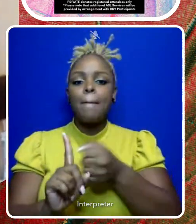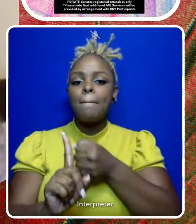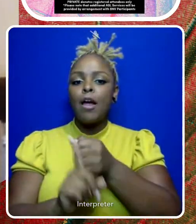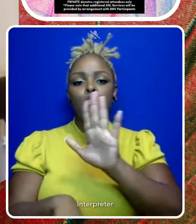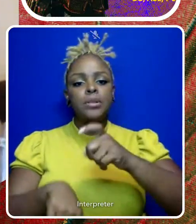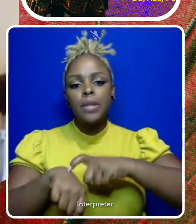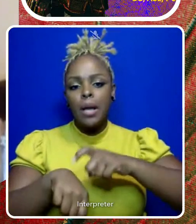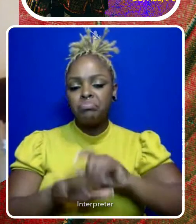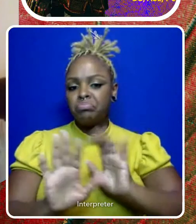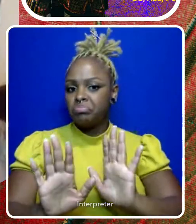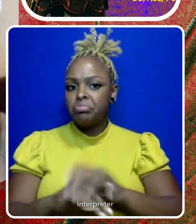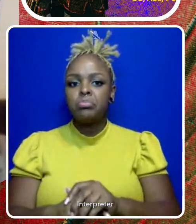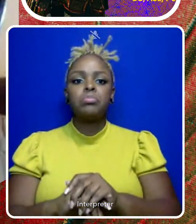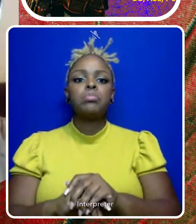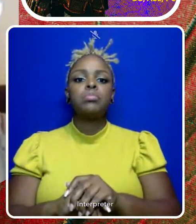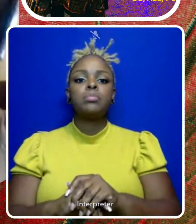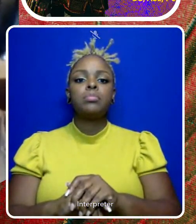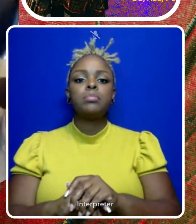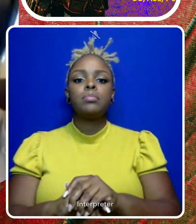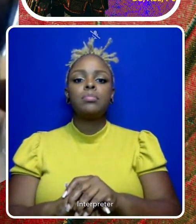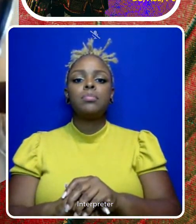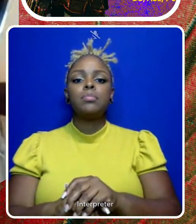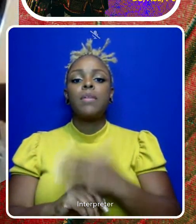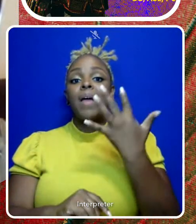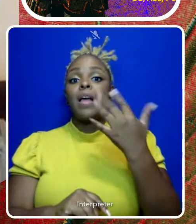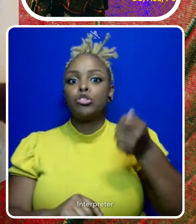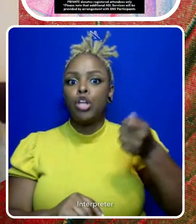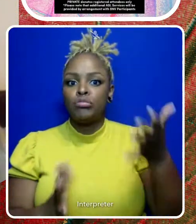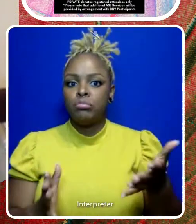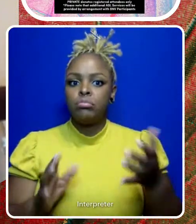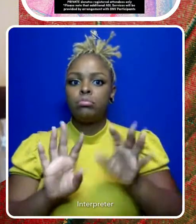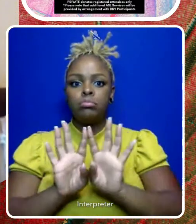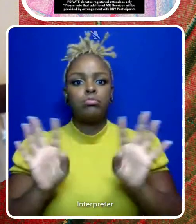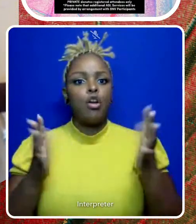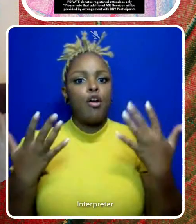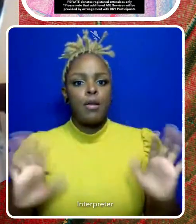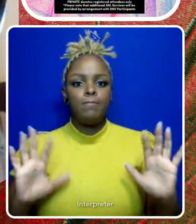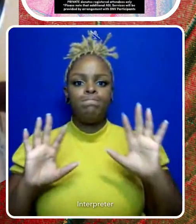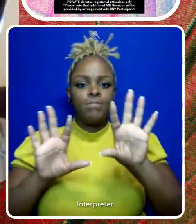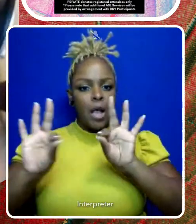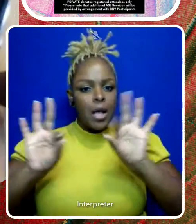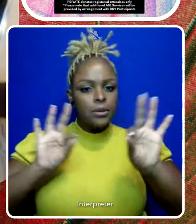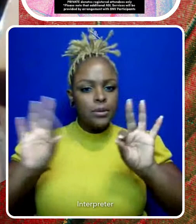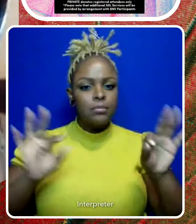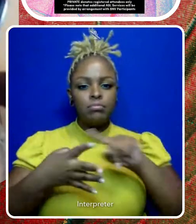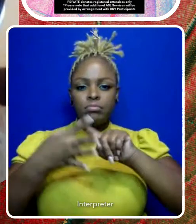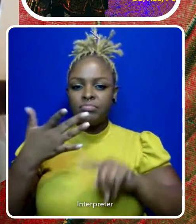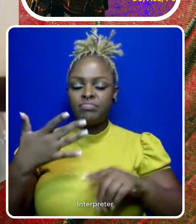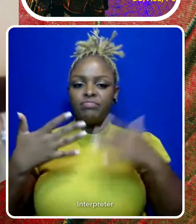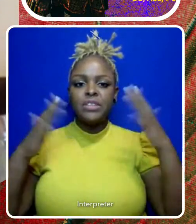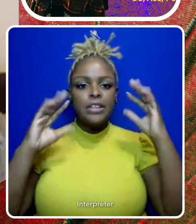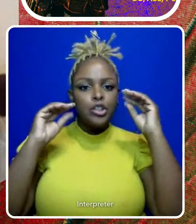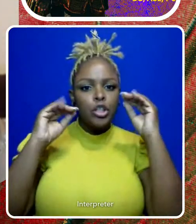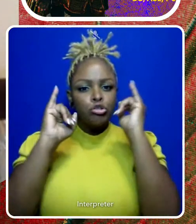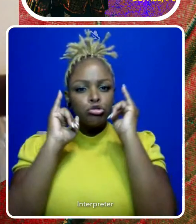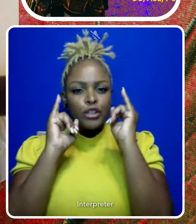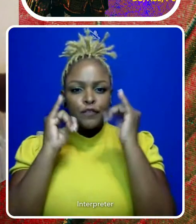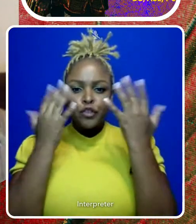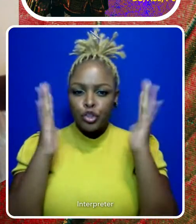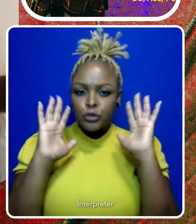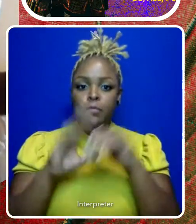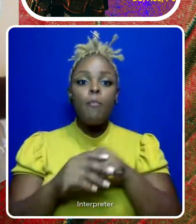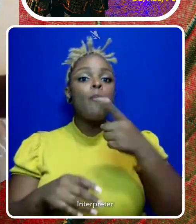selected and instructed. We had a little debriefing, y'all. So they were brought up to date on what their role is and what their job